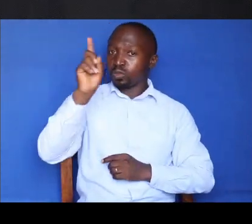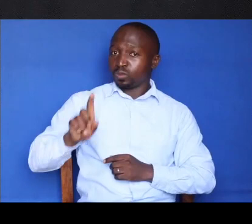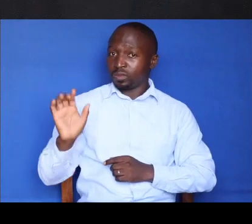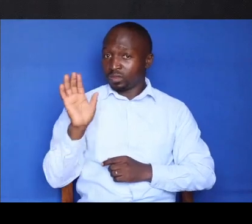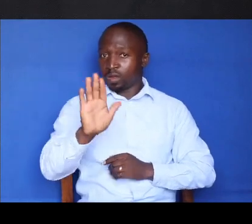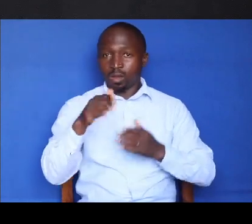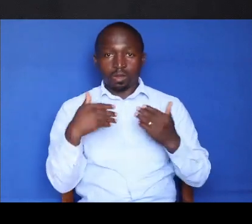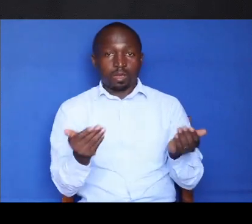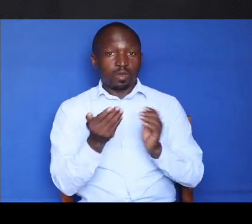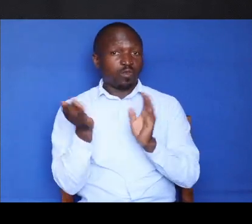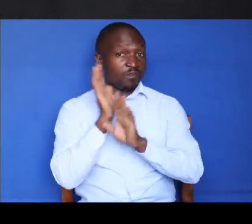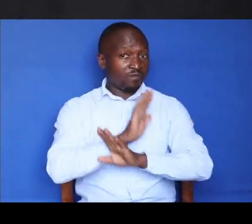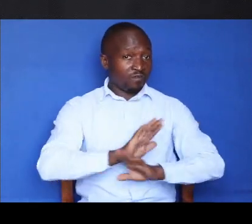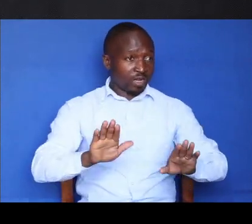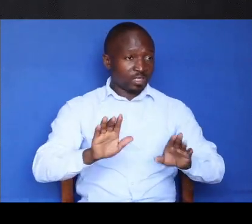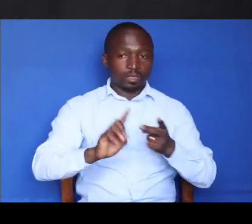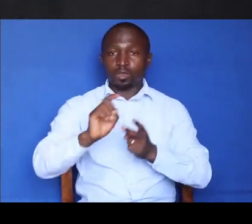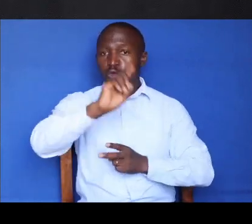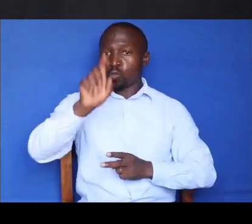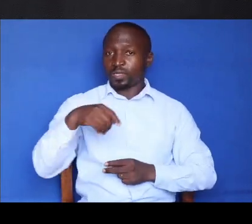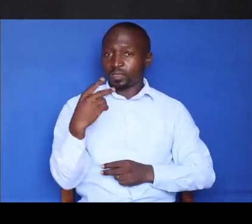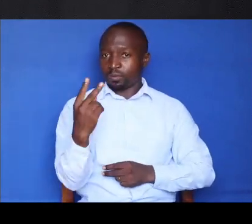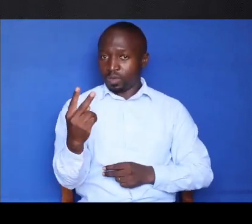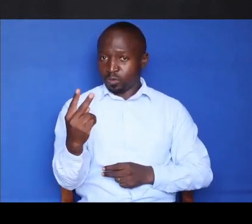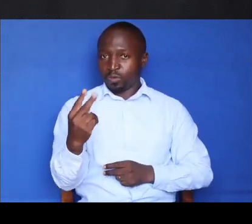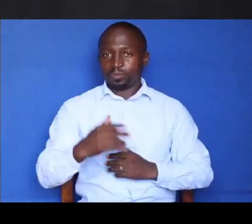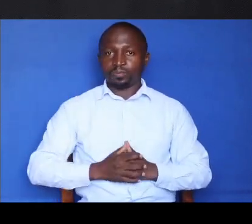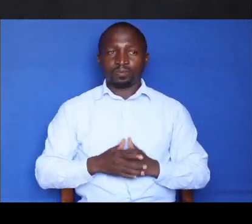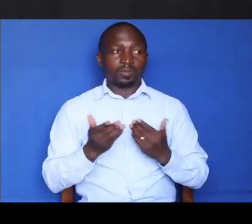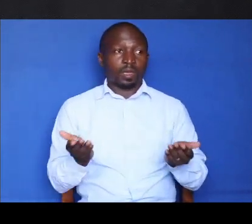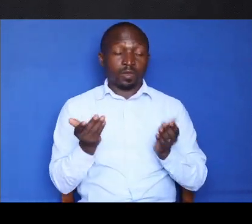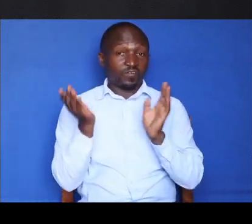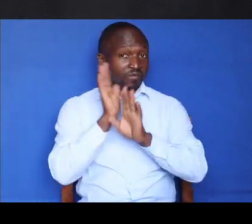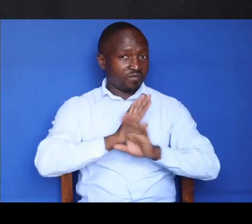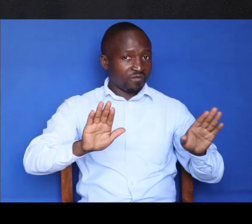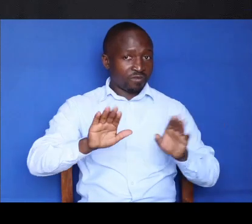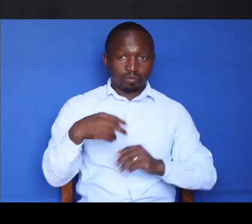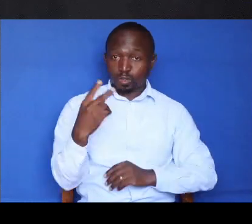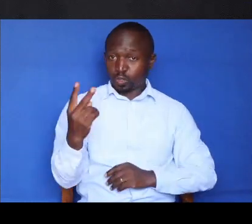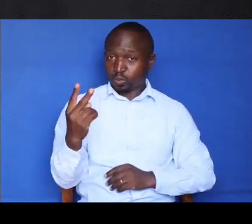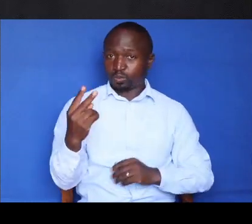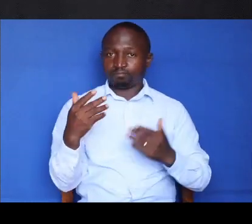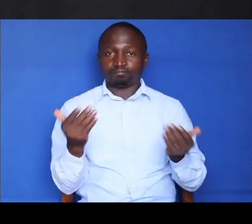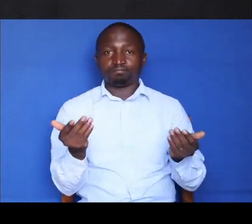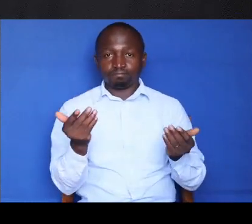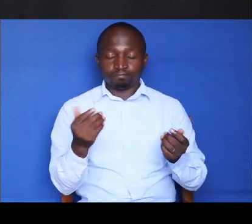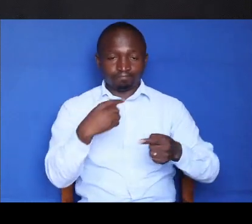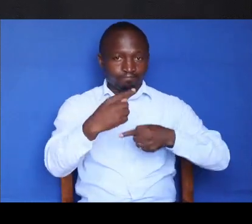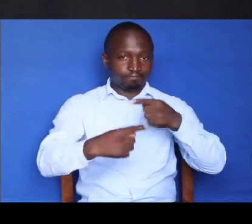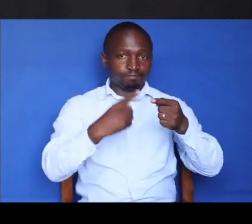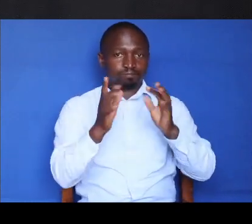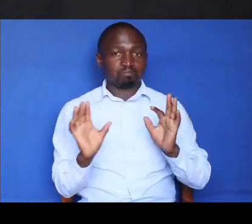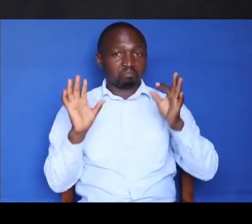to meet the demand of the question, and therefore we are through here with question number 2. As we are through with question number